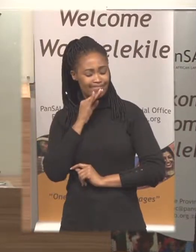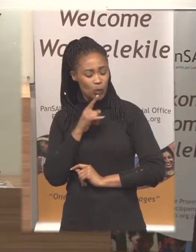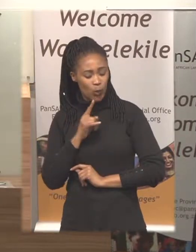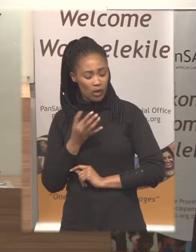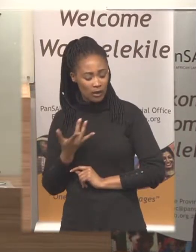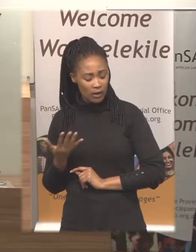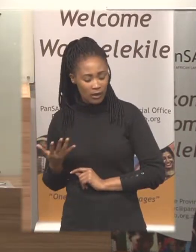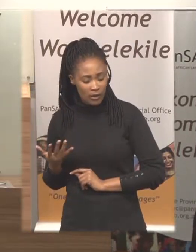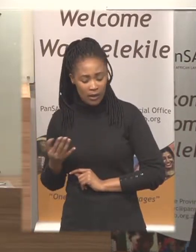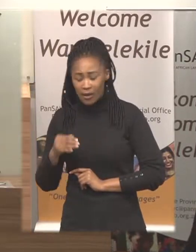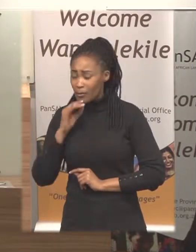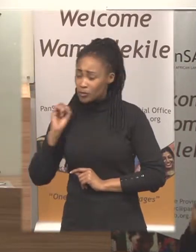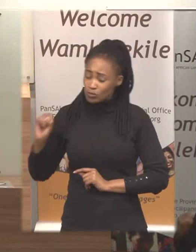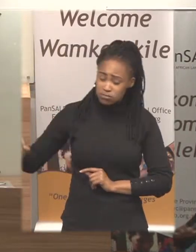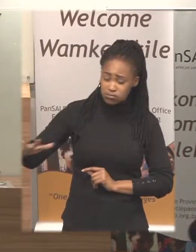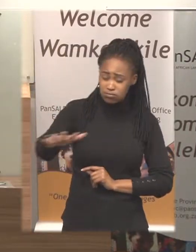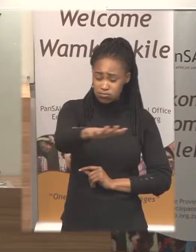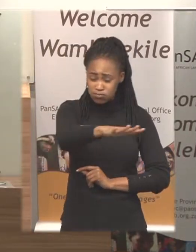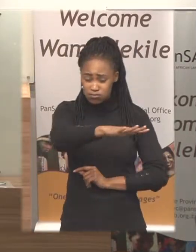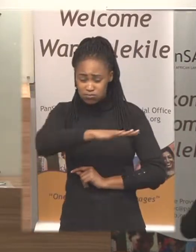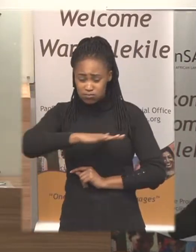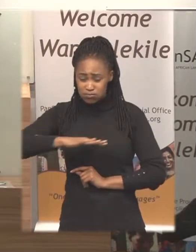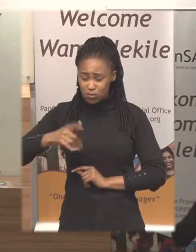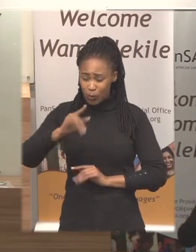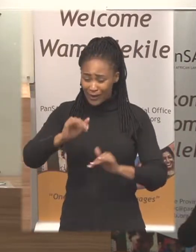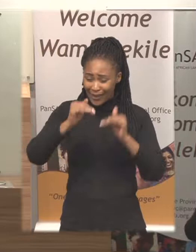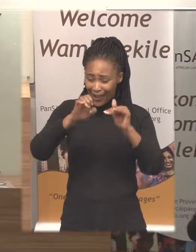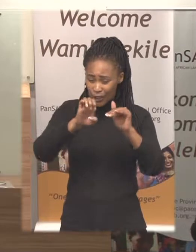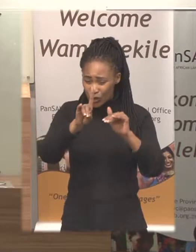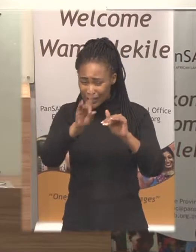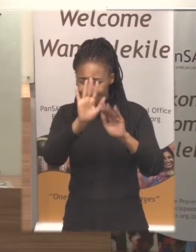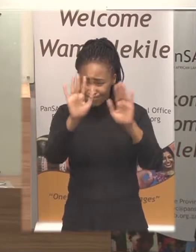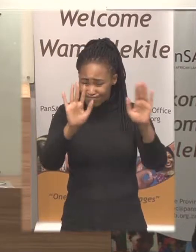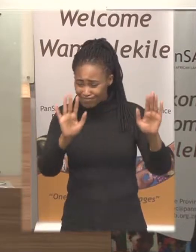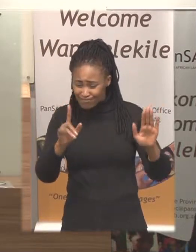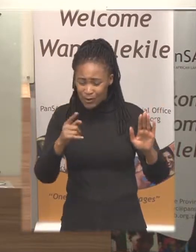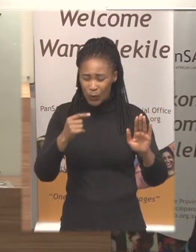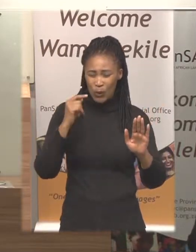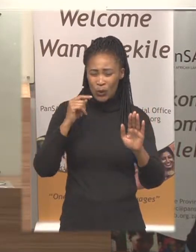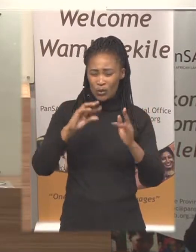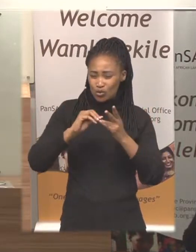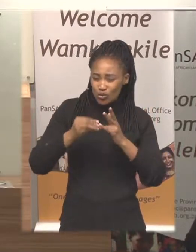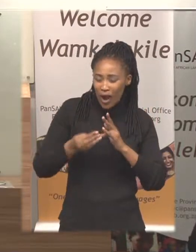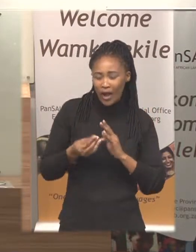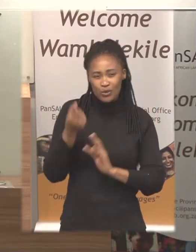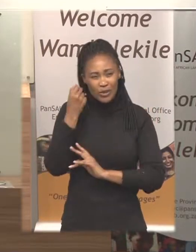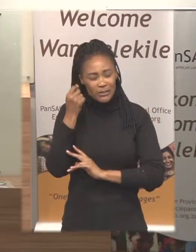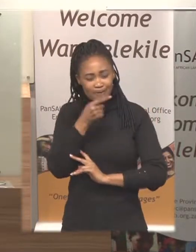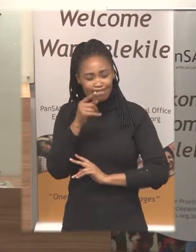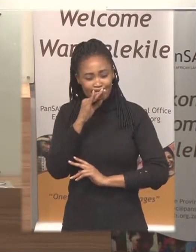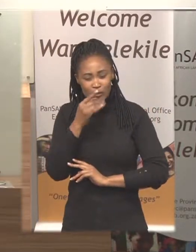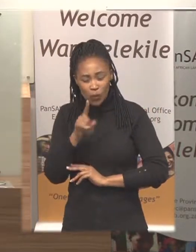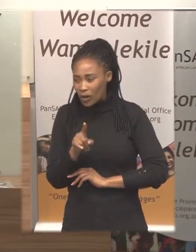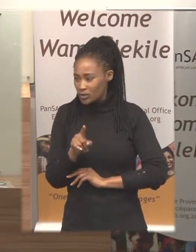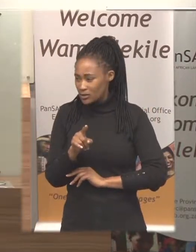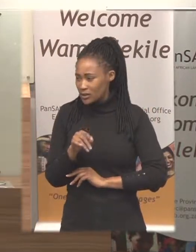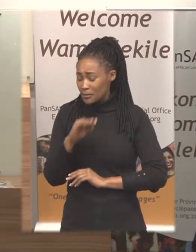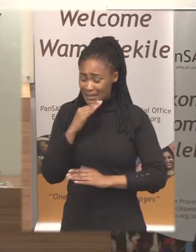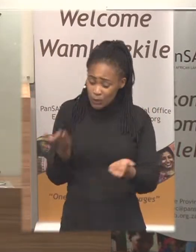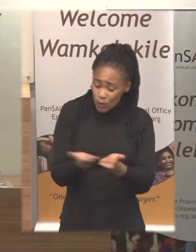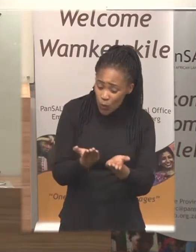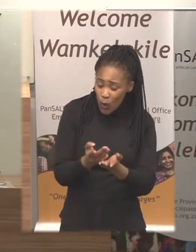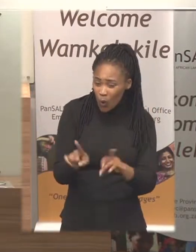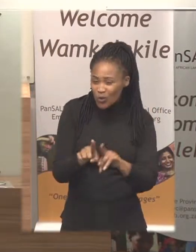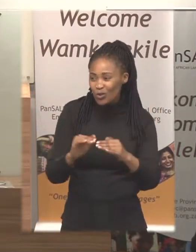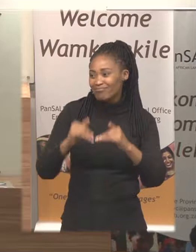across all spheres in higher education. A lot more in higher education than actually at the schooling level, and I think